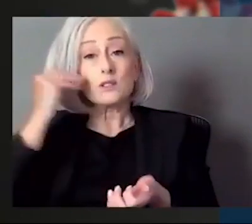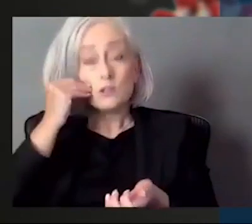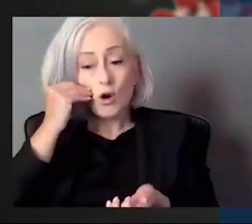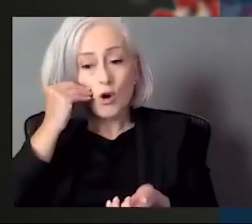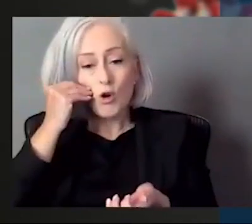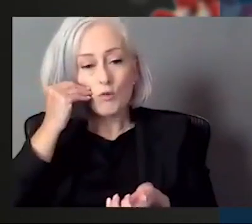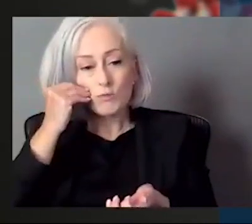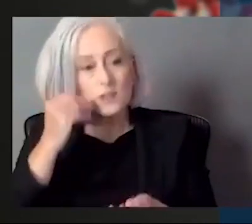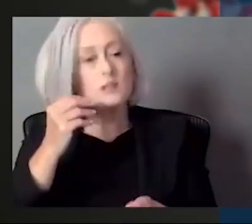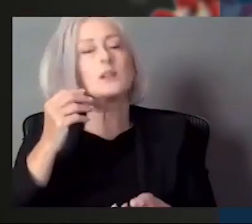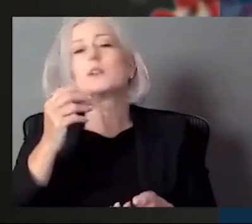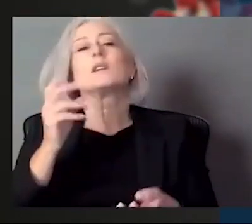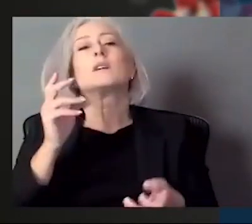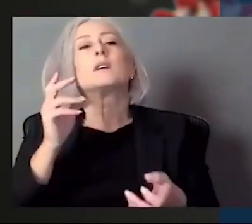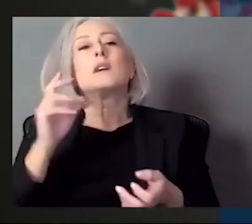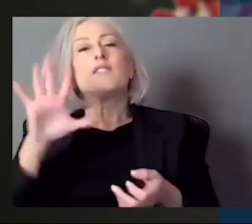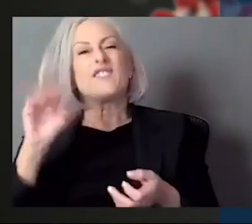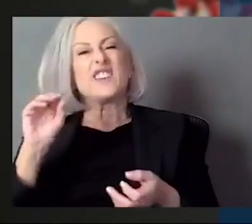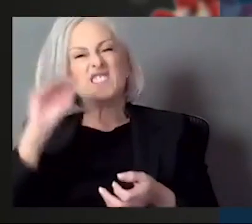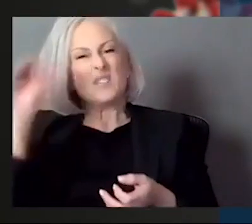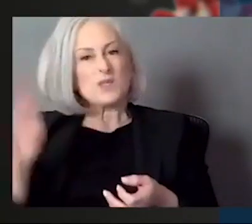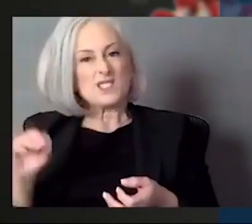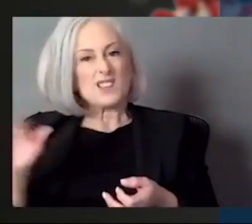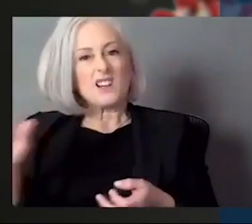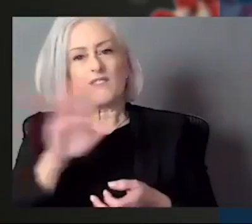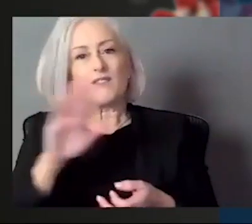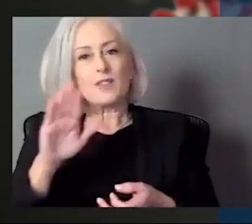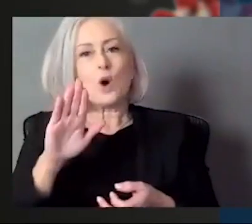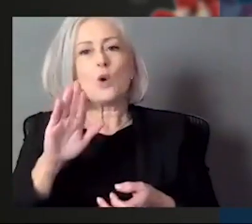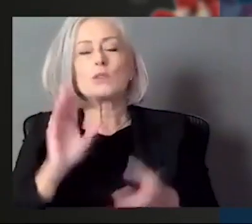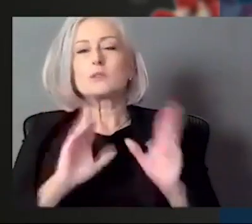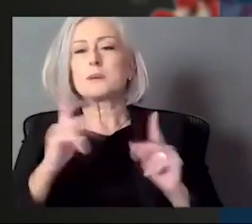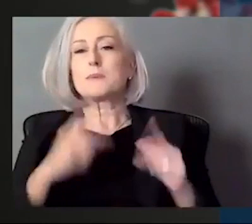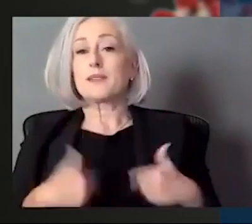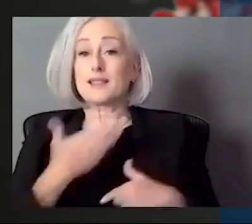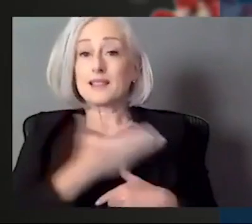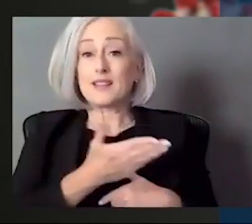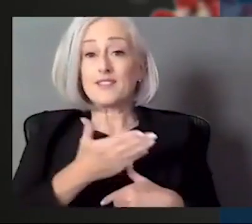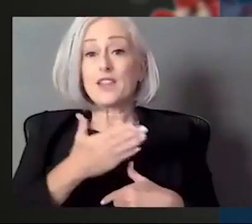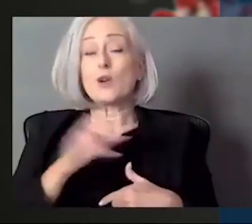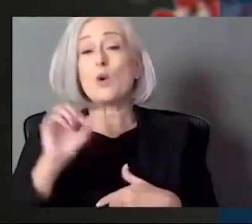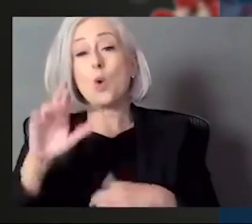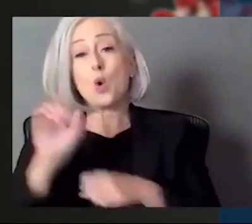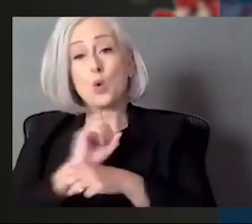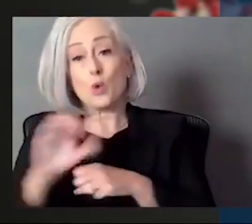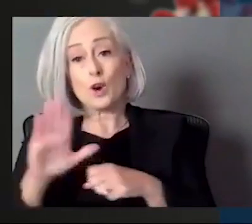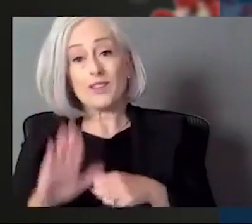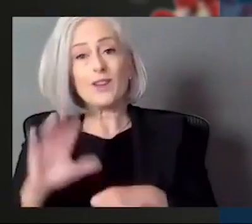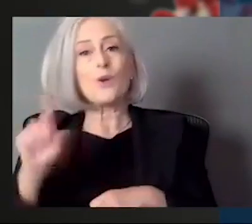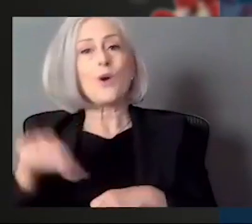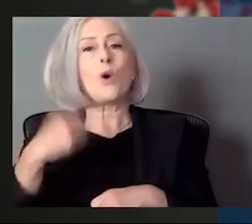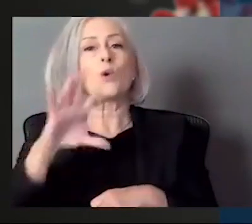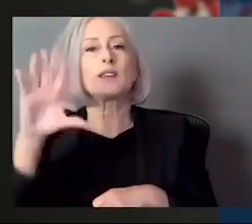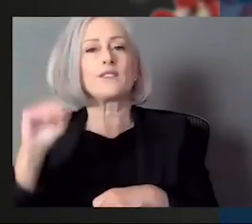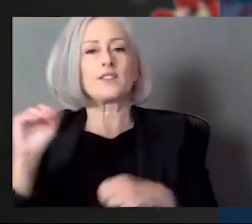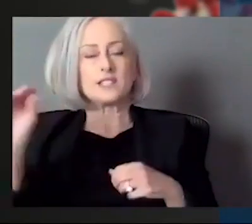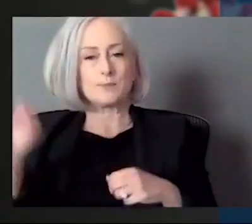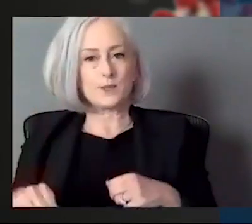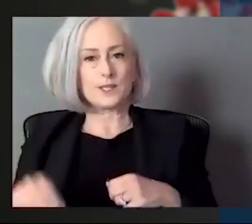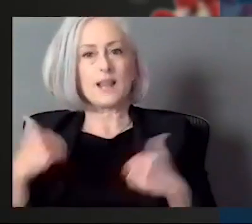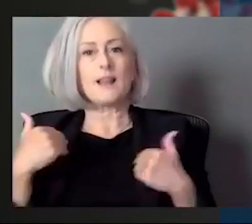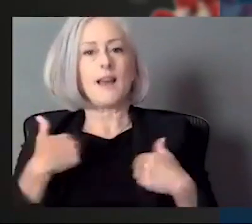a greater risk to those unvaccinated residents and employees? Well, most of residents are vaccinated, so I think the vaccination rate